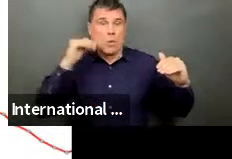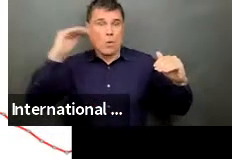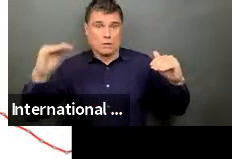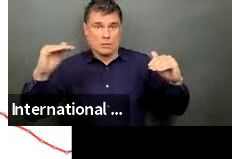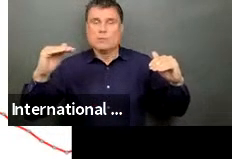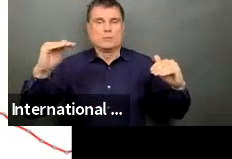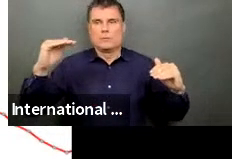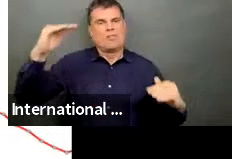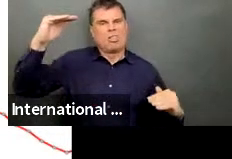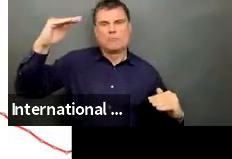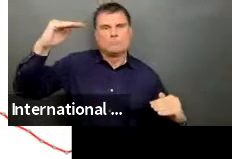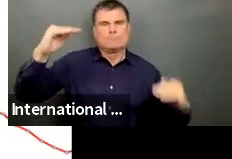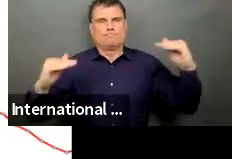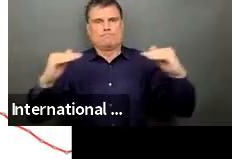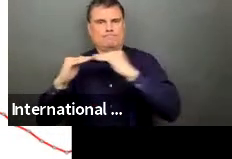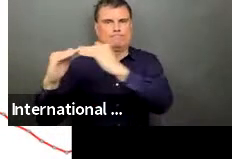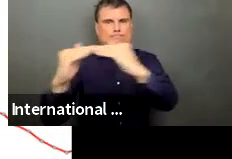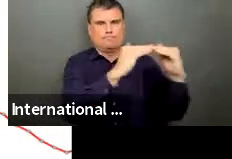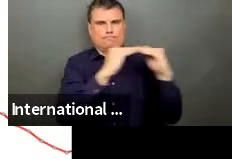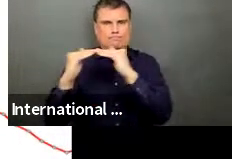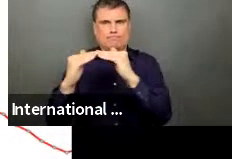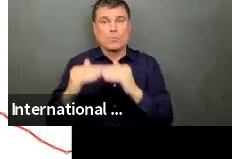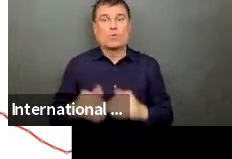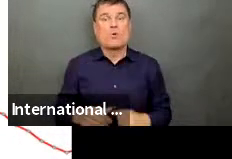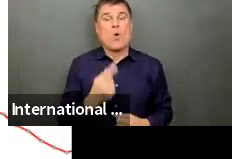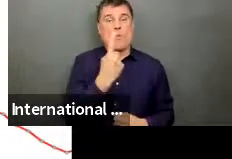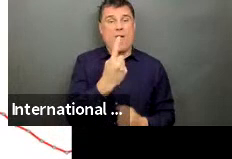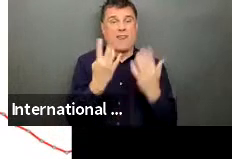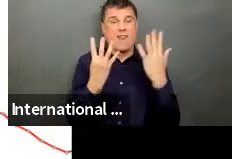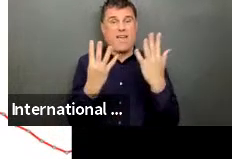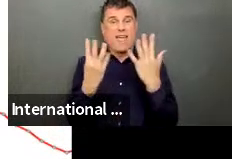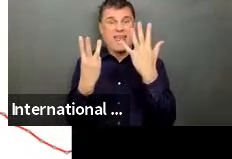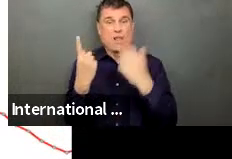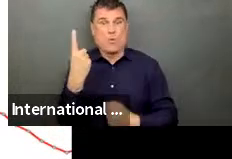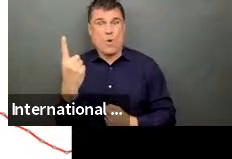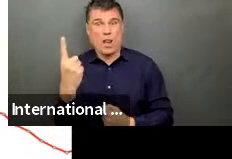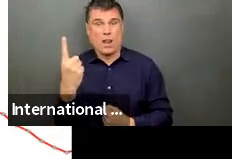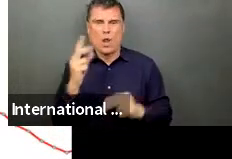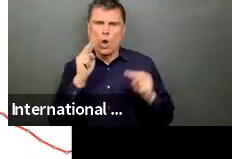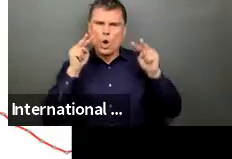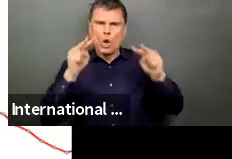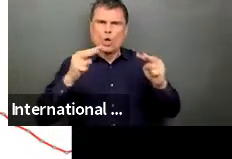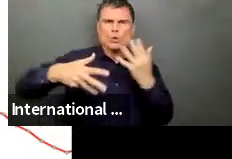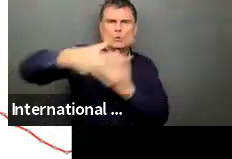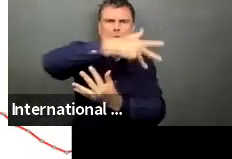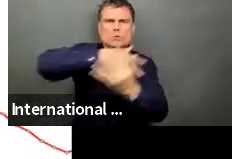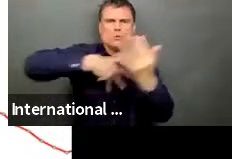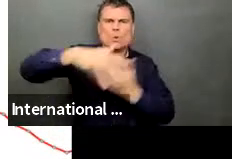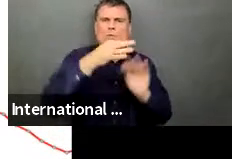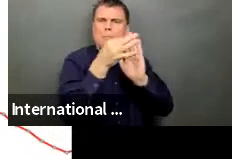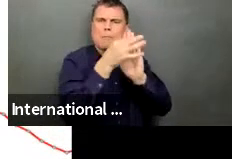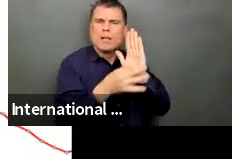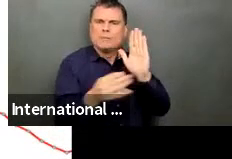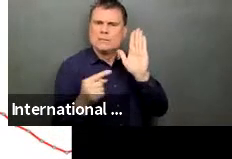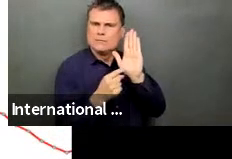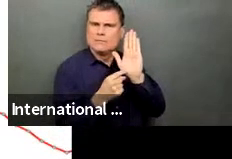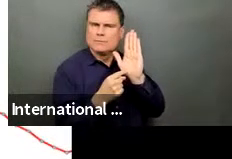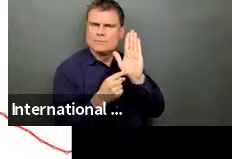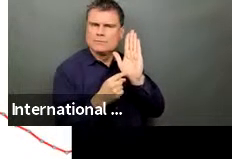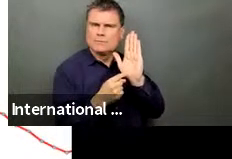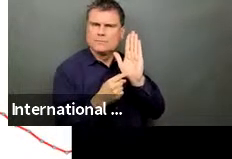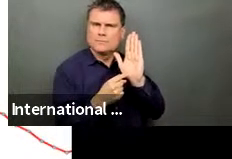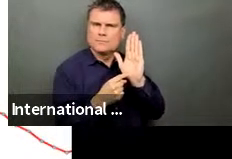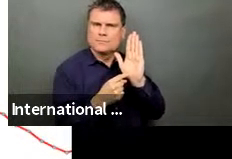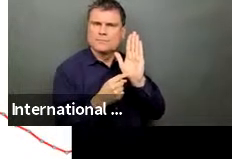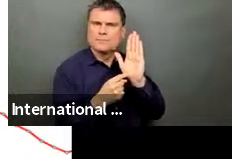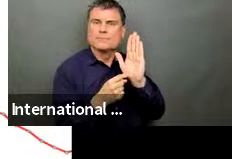in 1981. The National Socioeconomic Development Plan had a section for